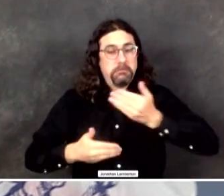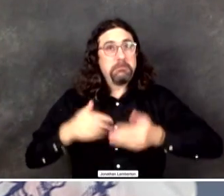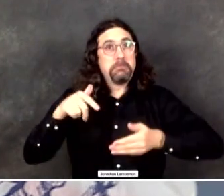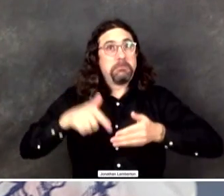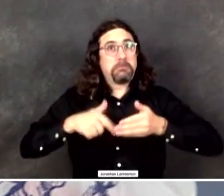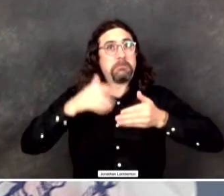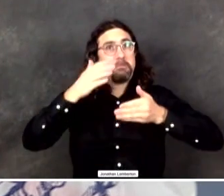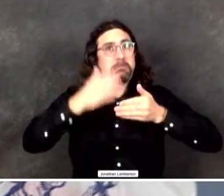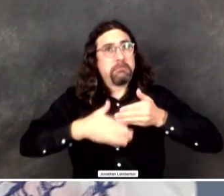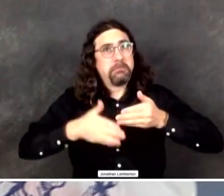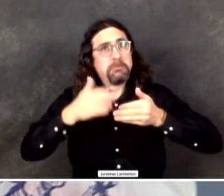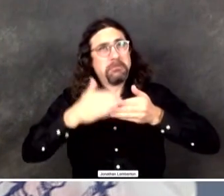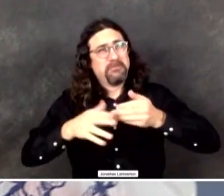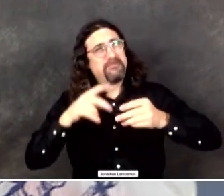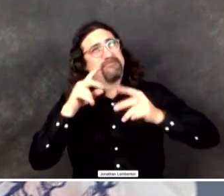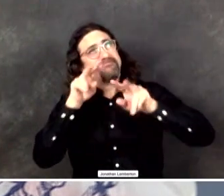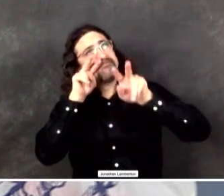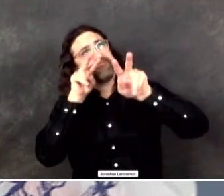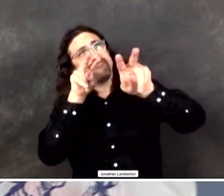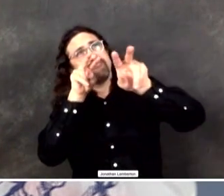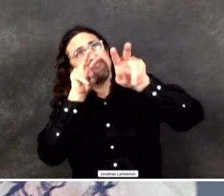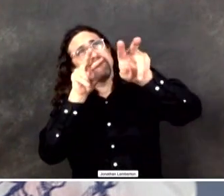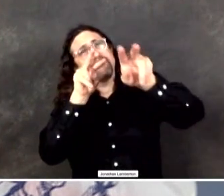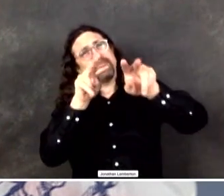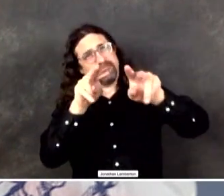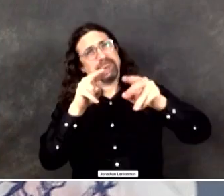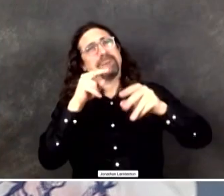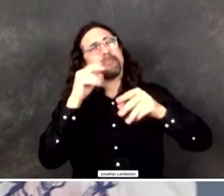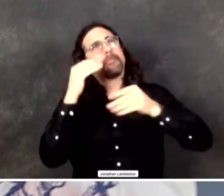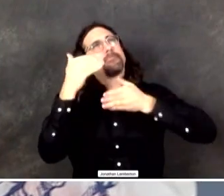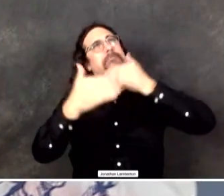normal. We get back to the lives we once knew.